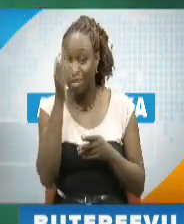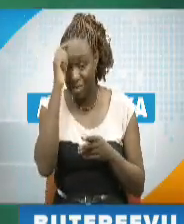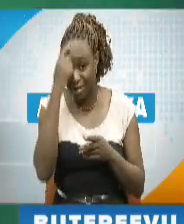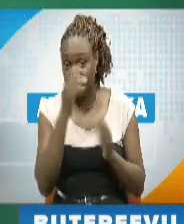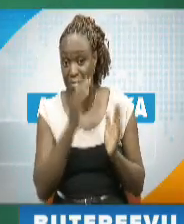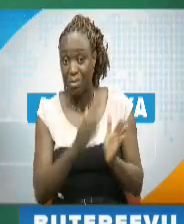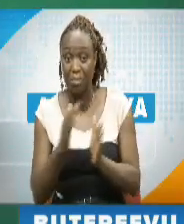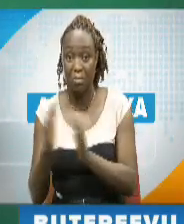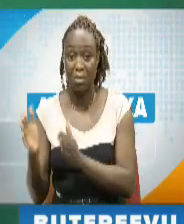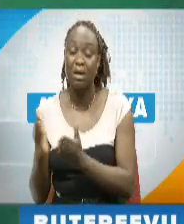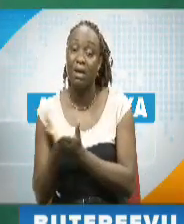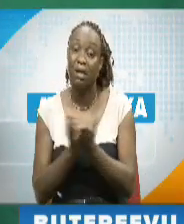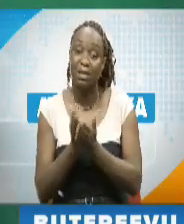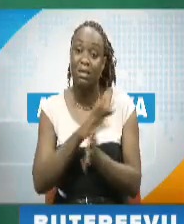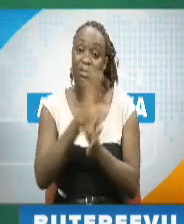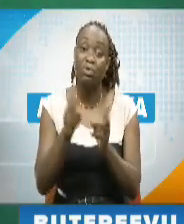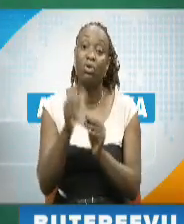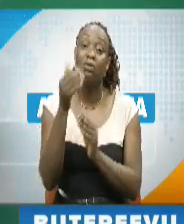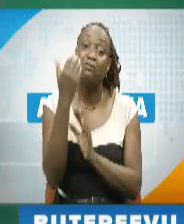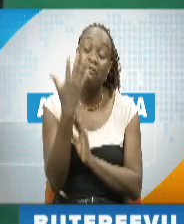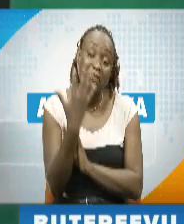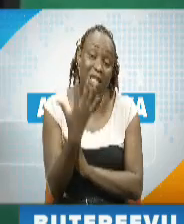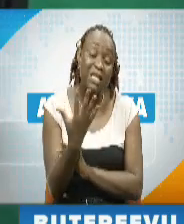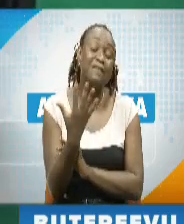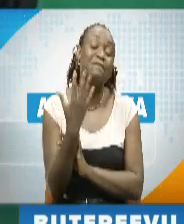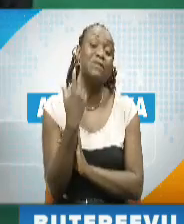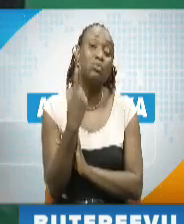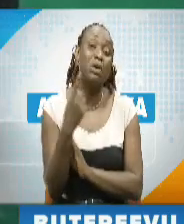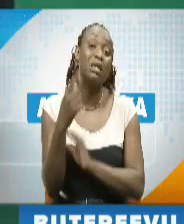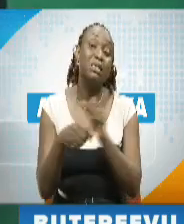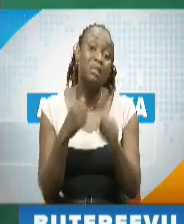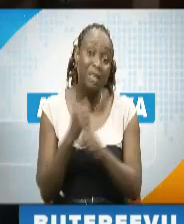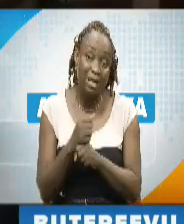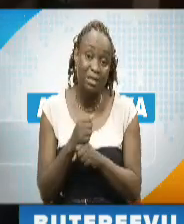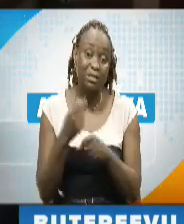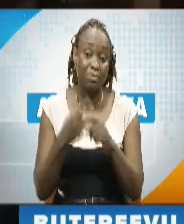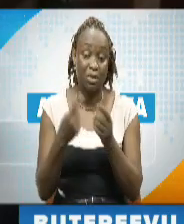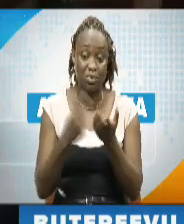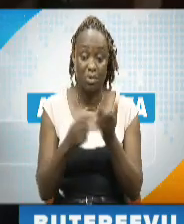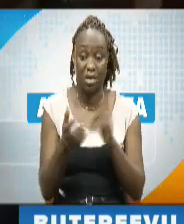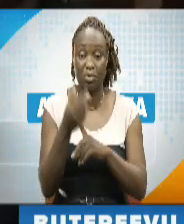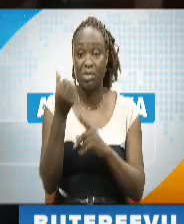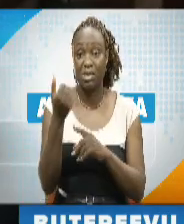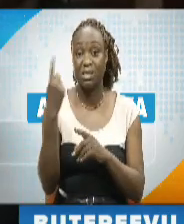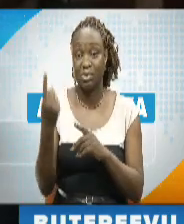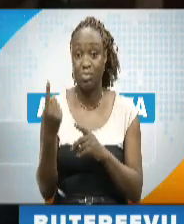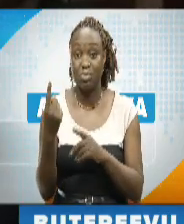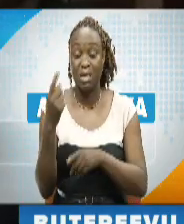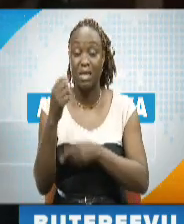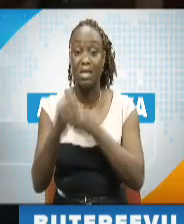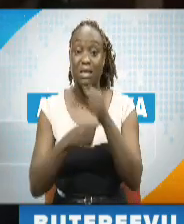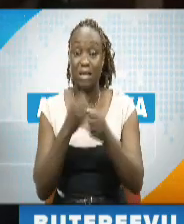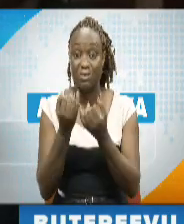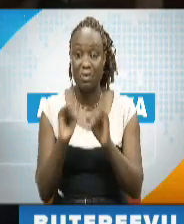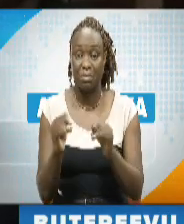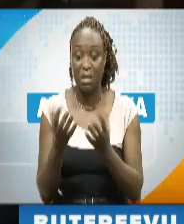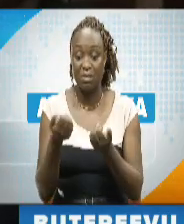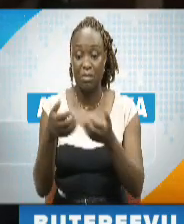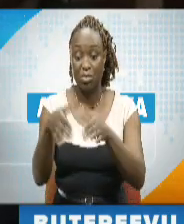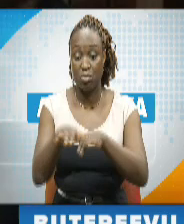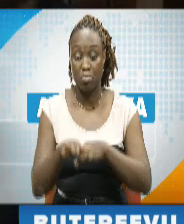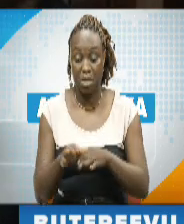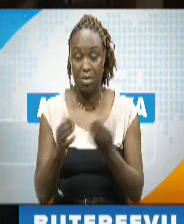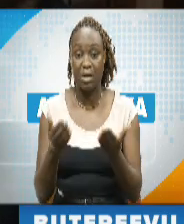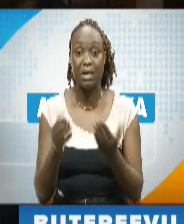ebbanga lya myaka 5 mu gumu bw'eddu ku myaka 6 mu gumu Uganda gye yaakamalanga yeefuga era waakuziikibwa ku Lwokuna lwa ssabbiiti eno mu disitulikiti y'e